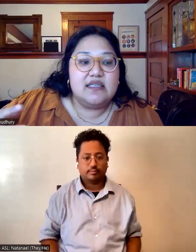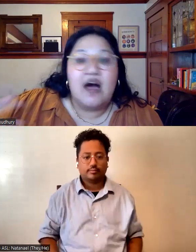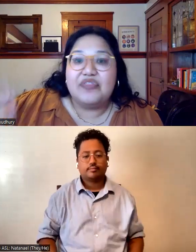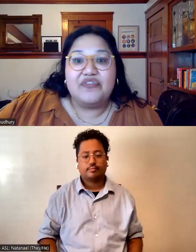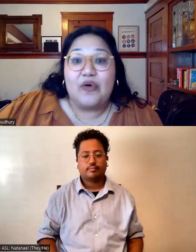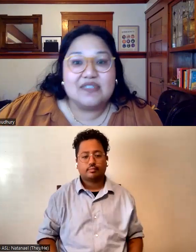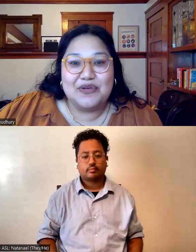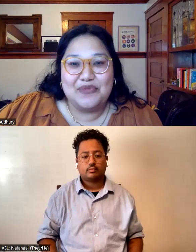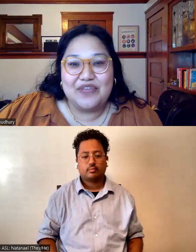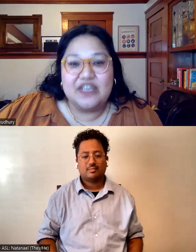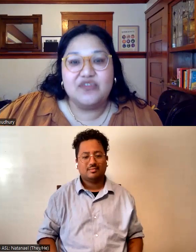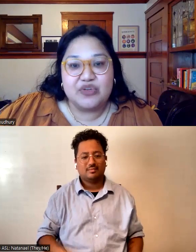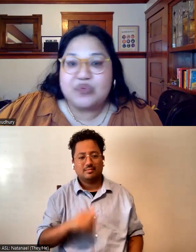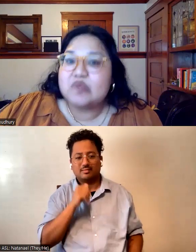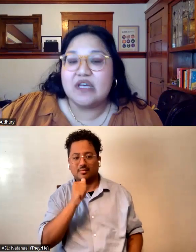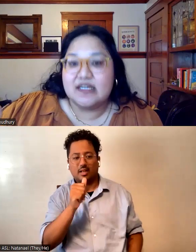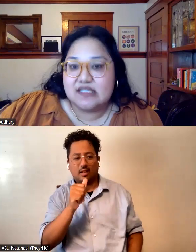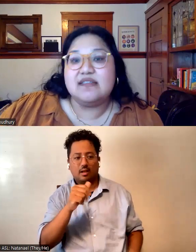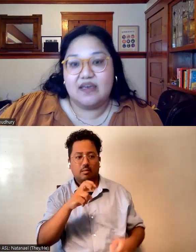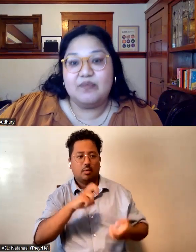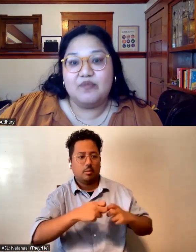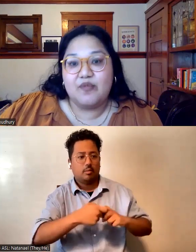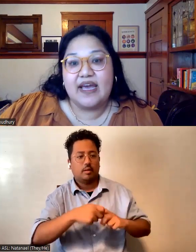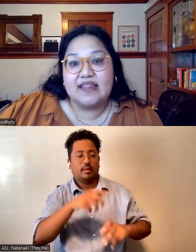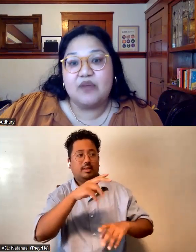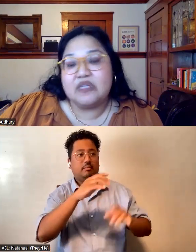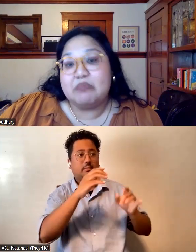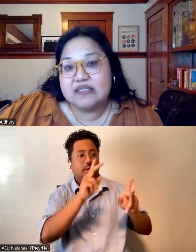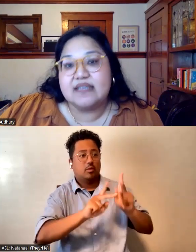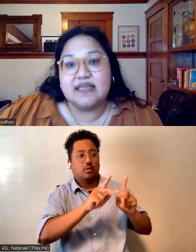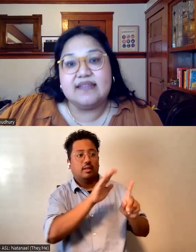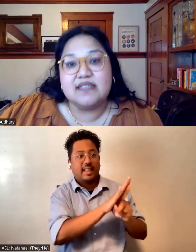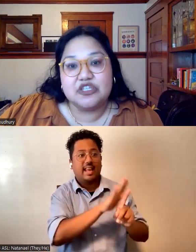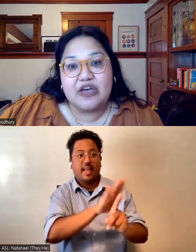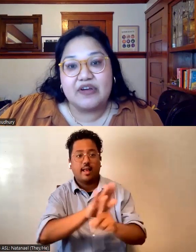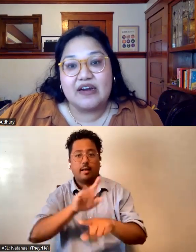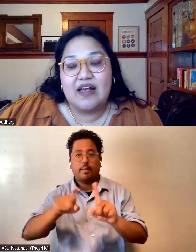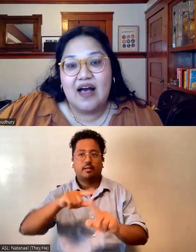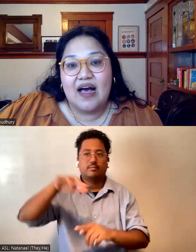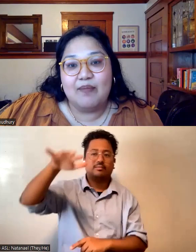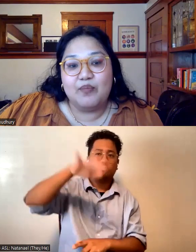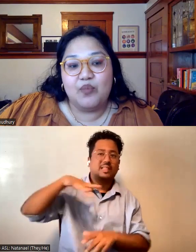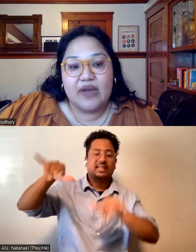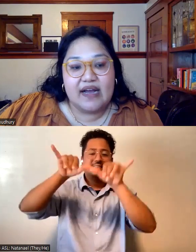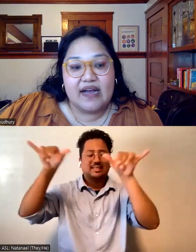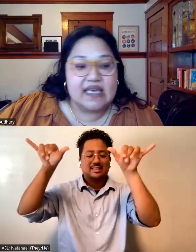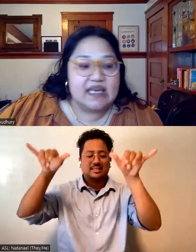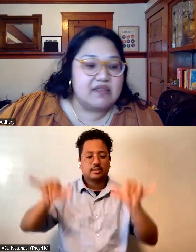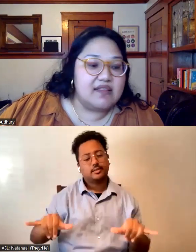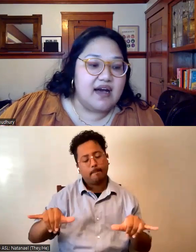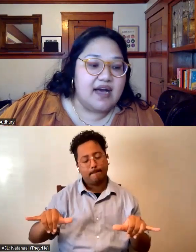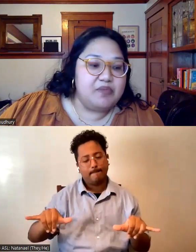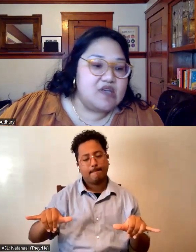it's not the fault of individuals, but a system, right, that really pits us against each other. Whereas